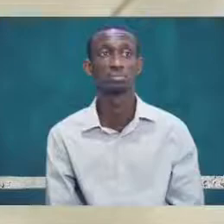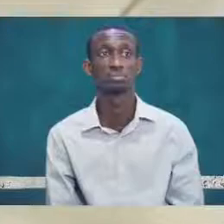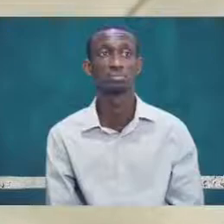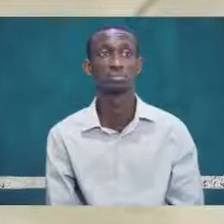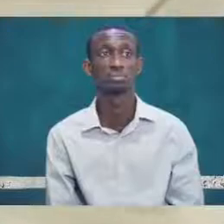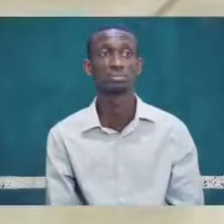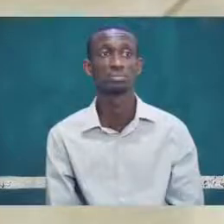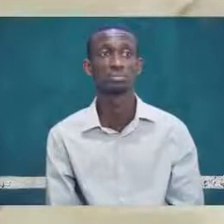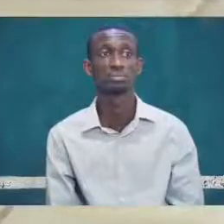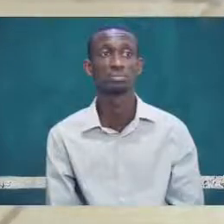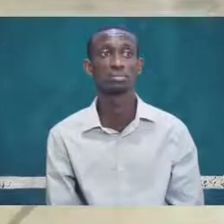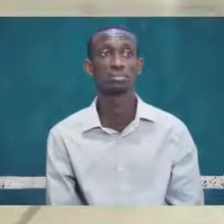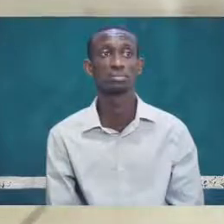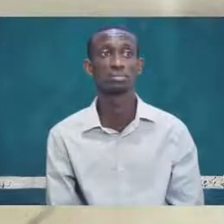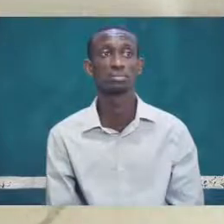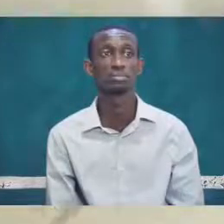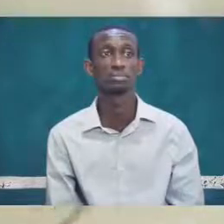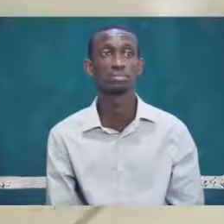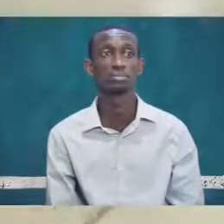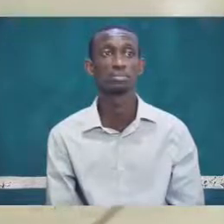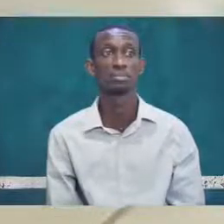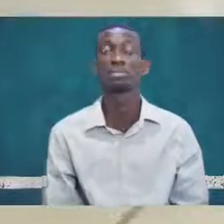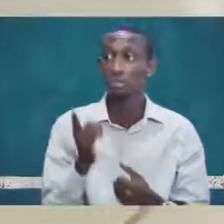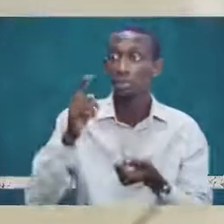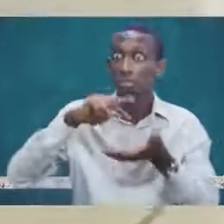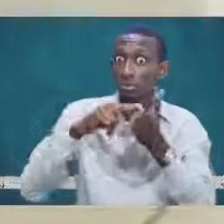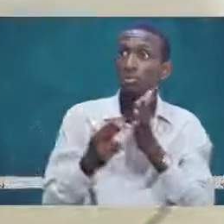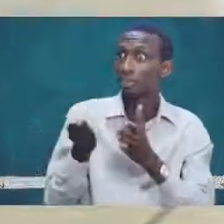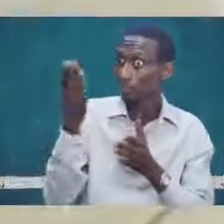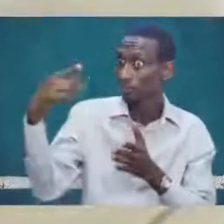So that means this must be an acidic gas.